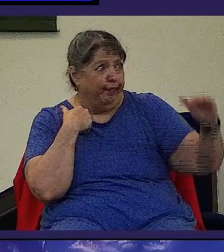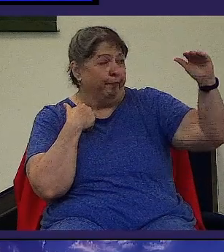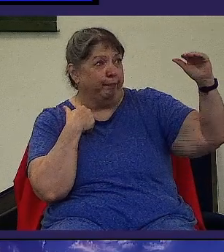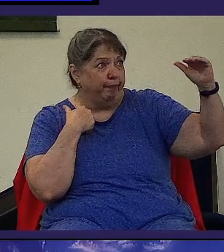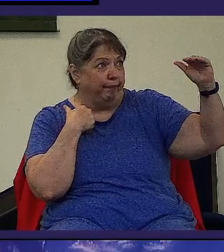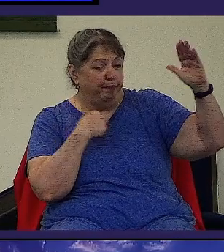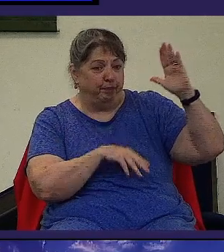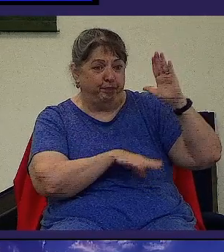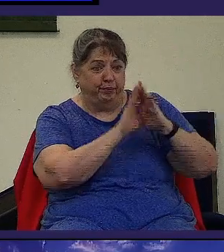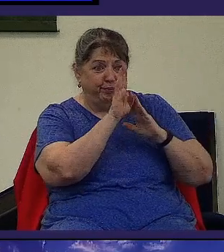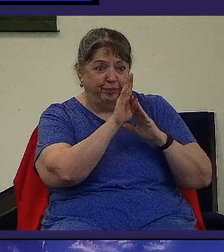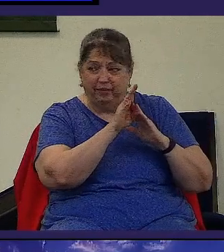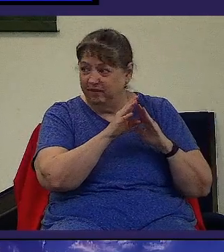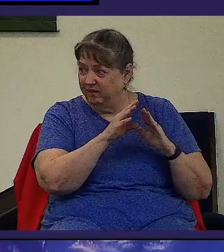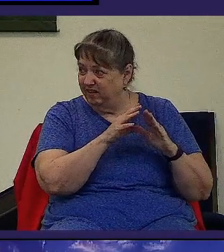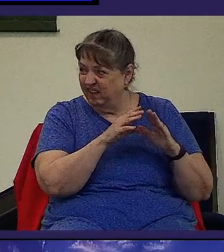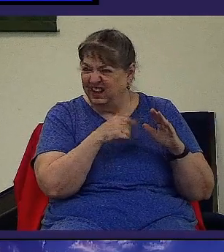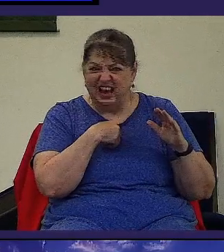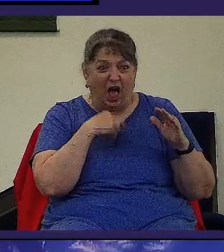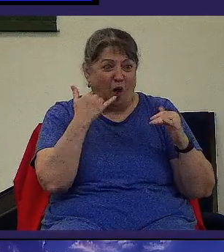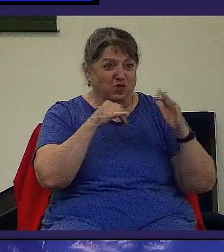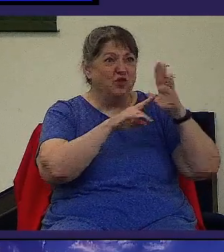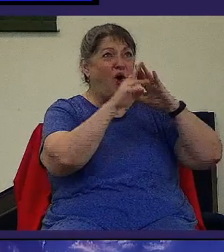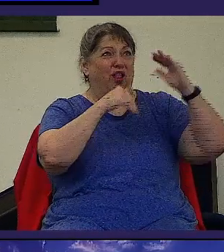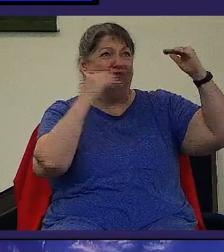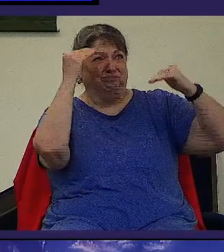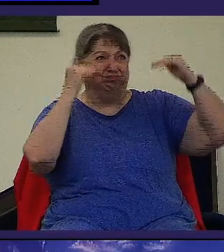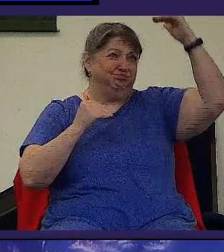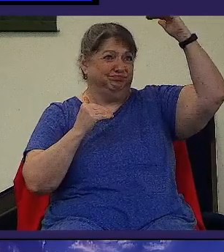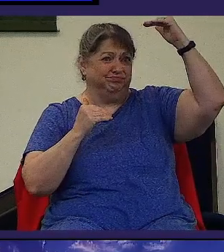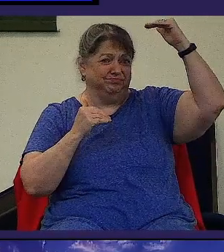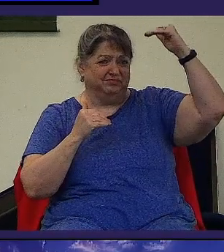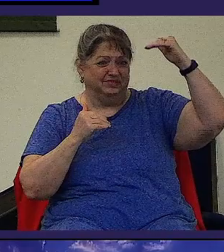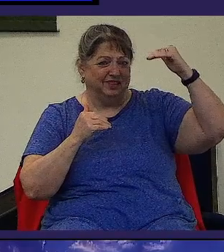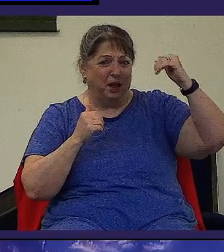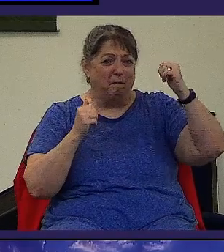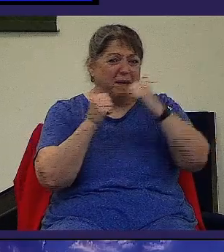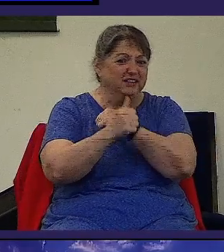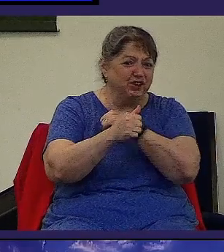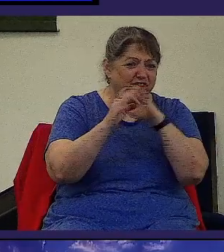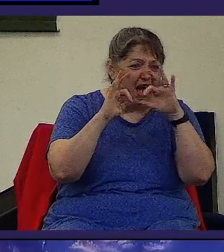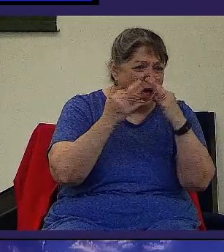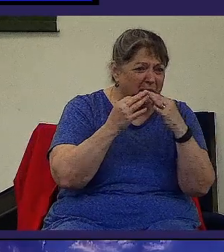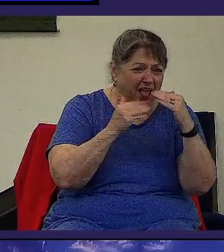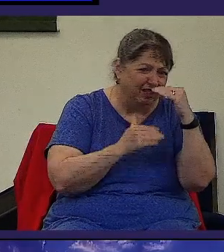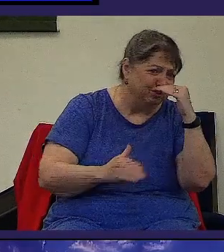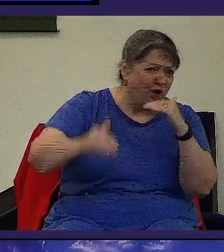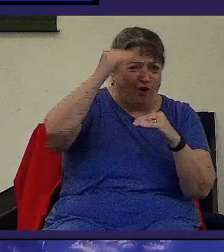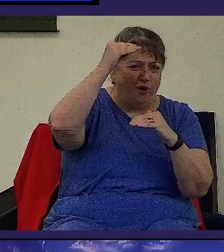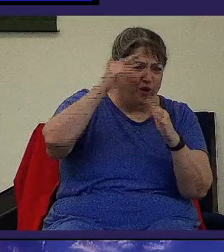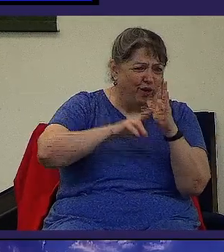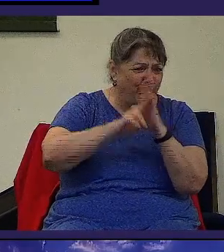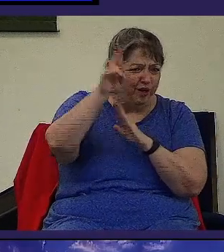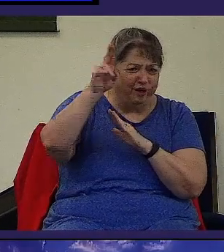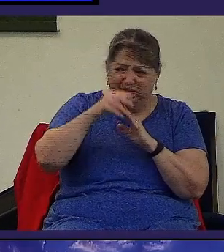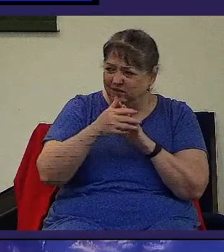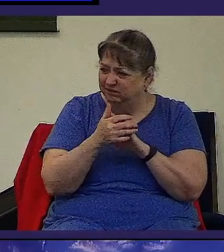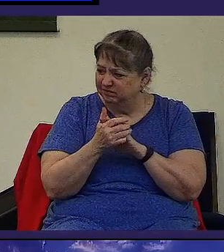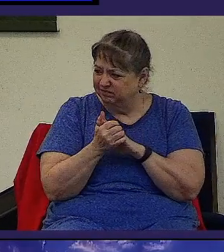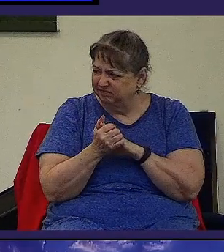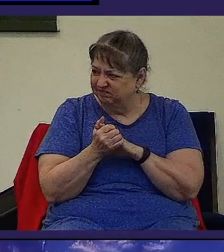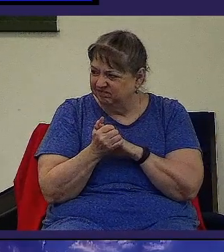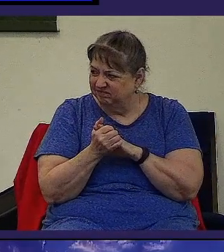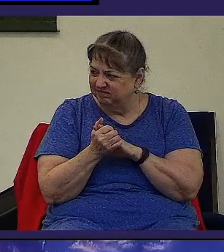laid off a pastor and you grew way over my head here and you're passing your family here too so um i can't